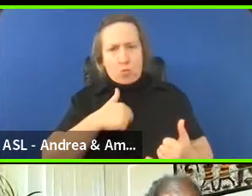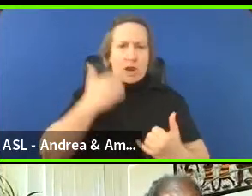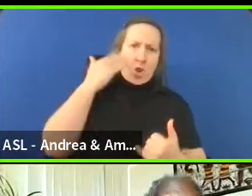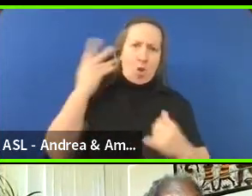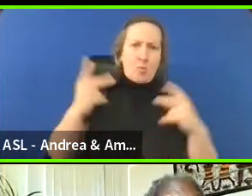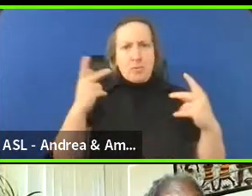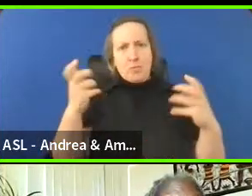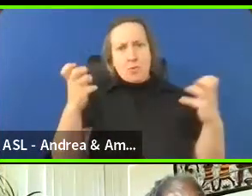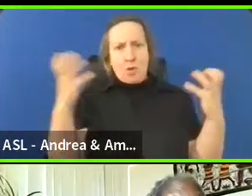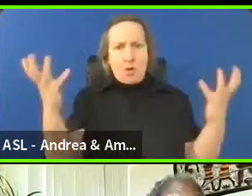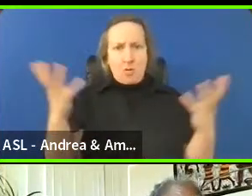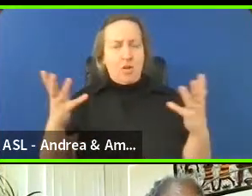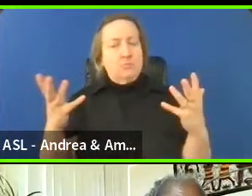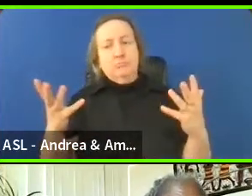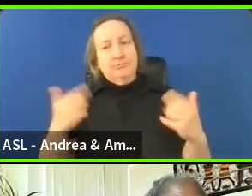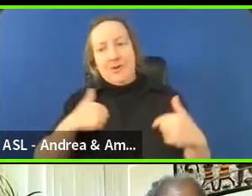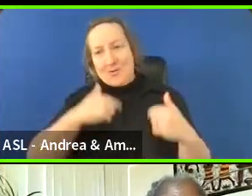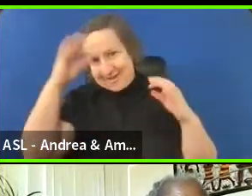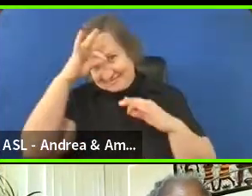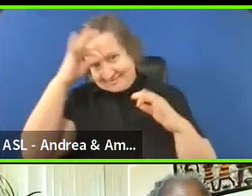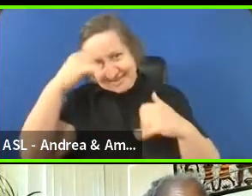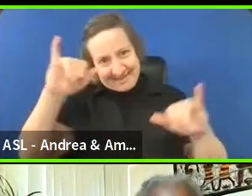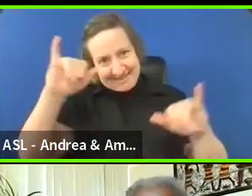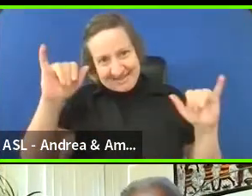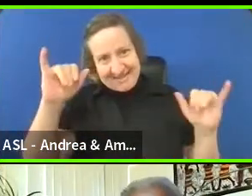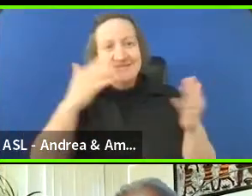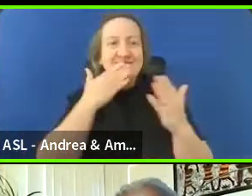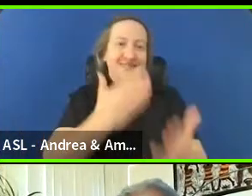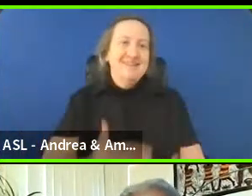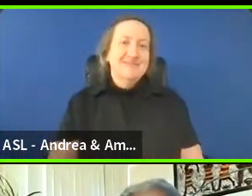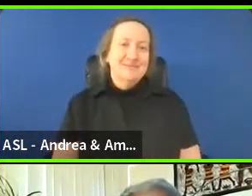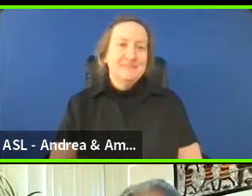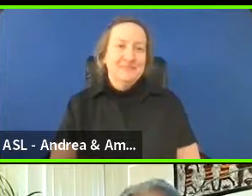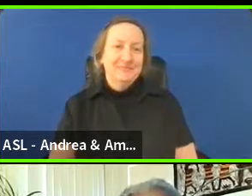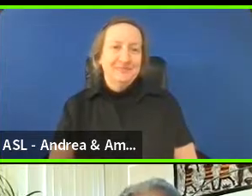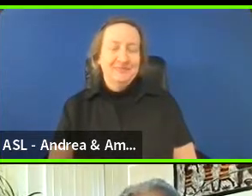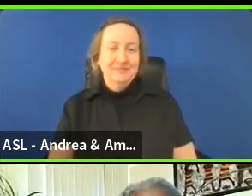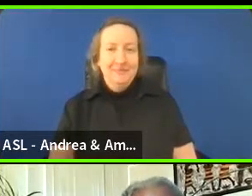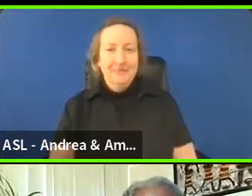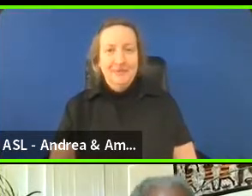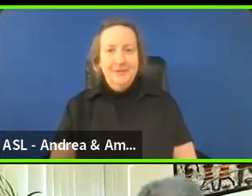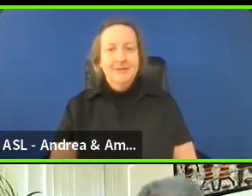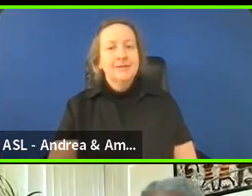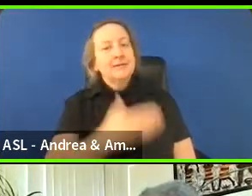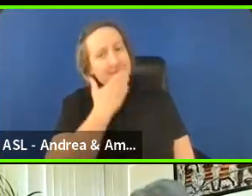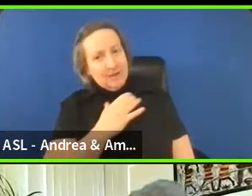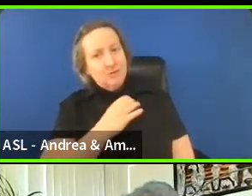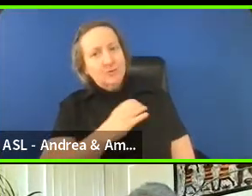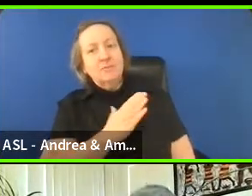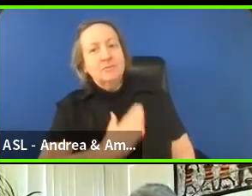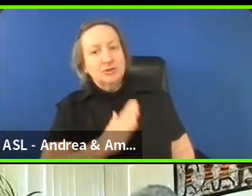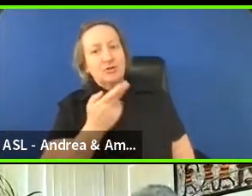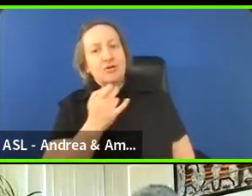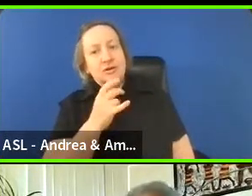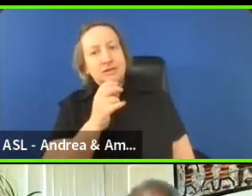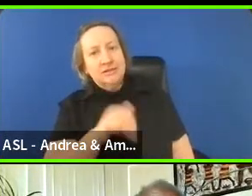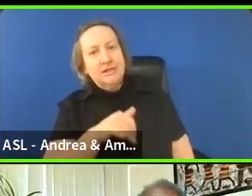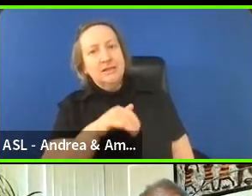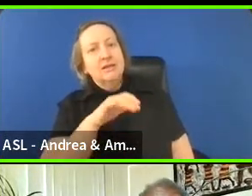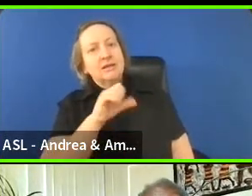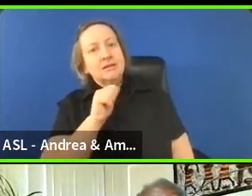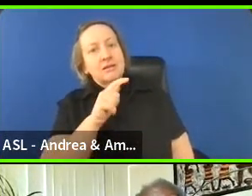want, because we don't. Thank you. Thank you, Commissioner Hardesty. So if I Salome? can jump in real